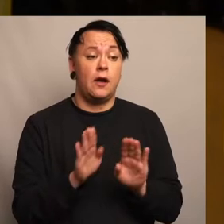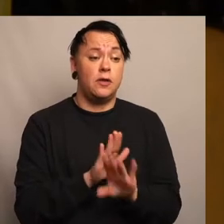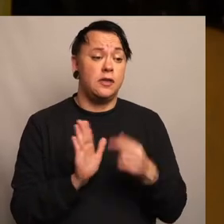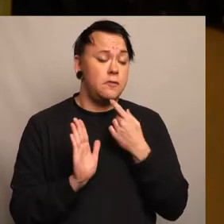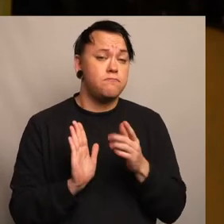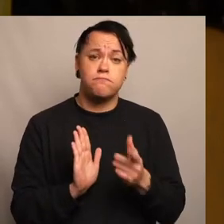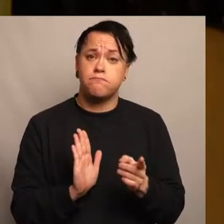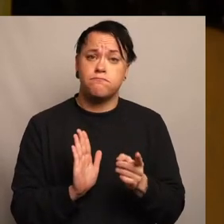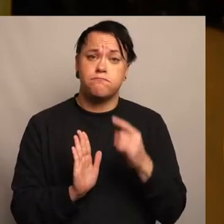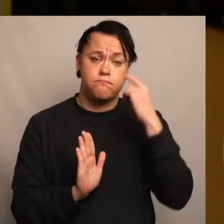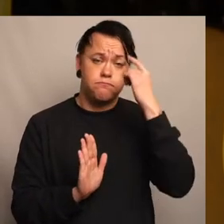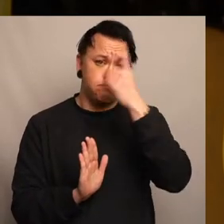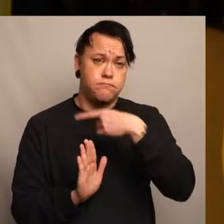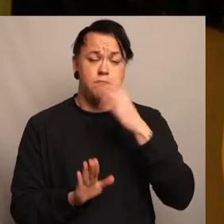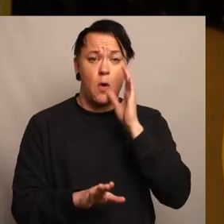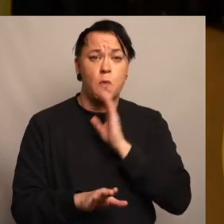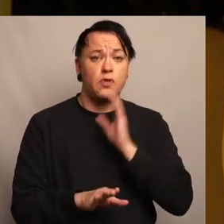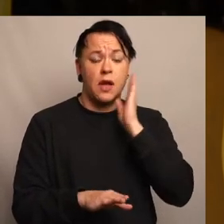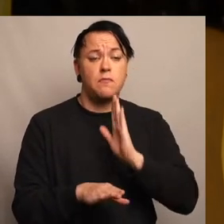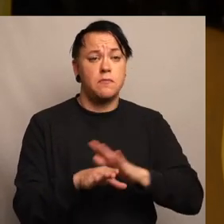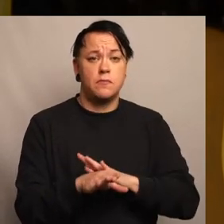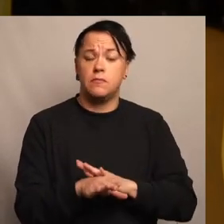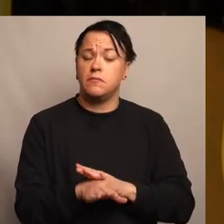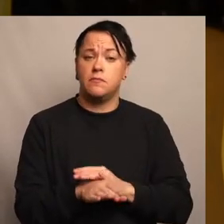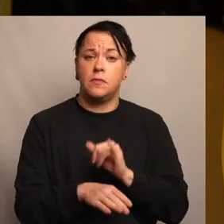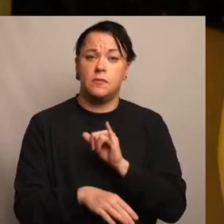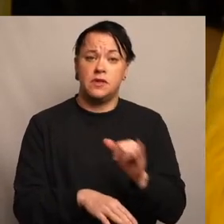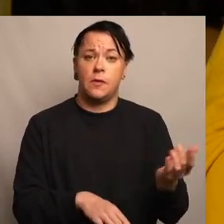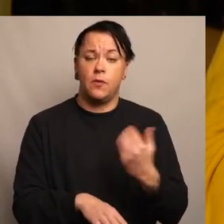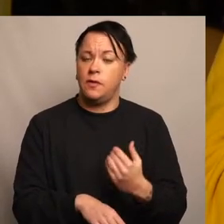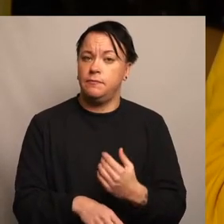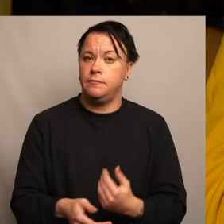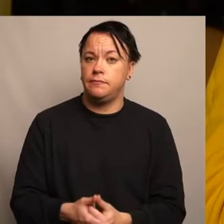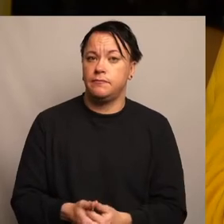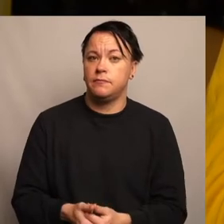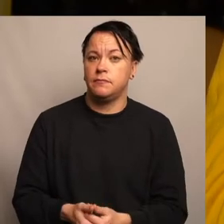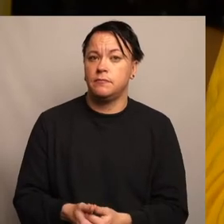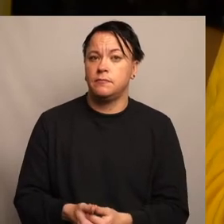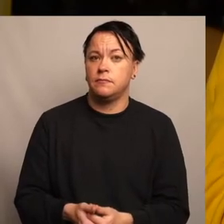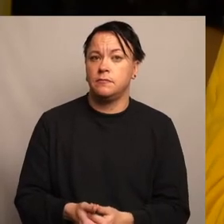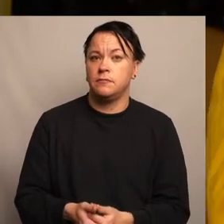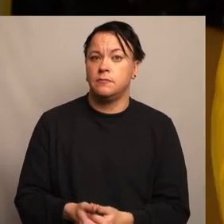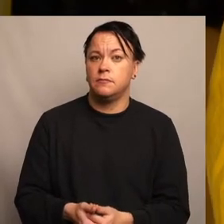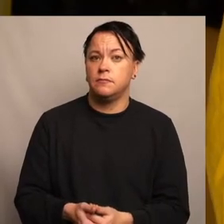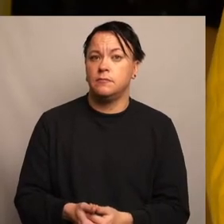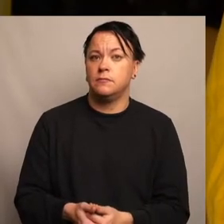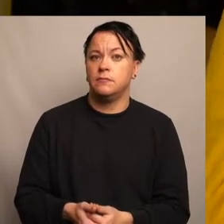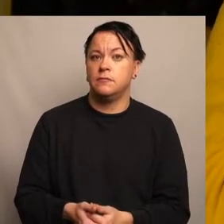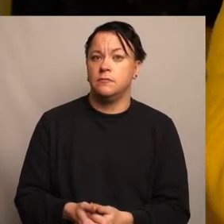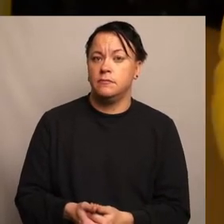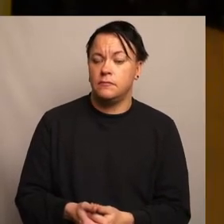also that I have, that my client was talking about it, those what's called gay application, like